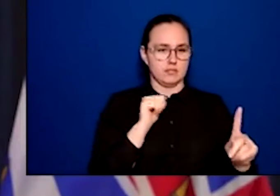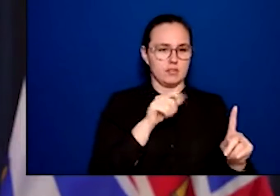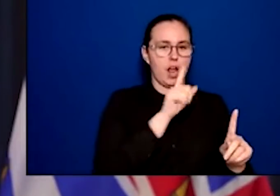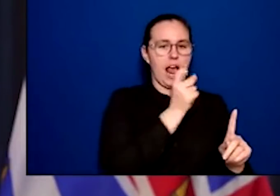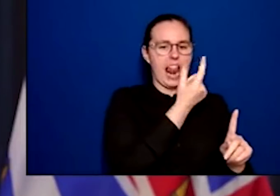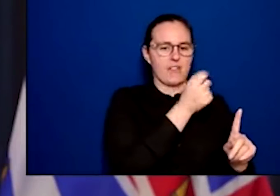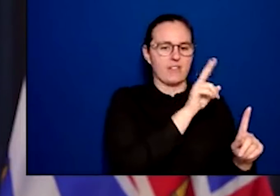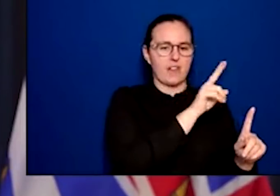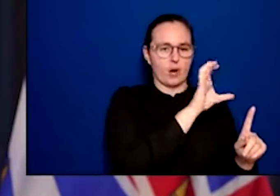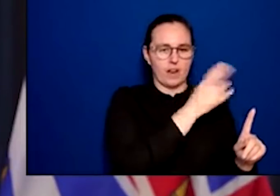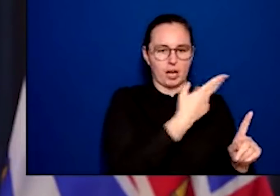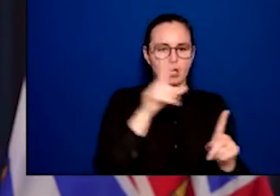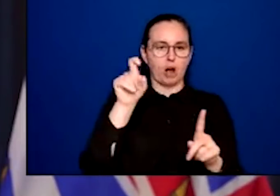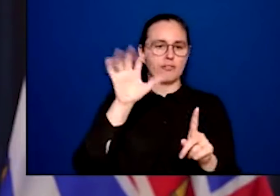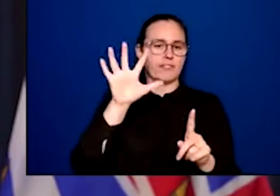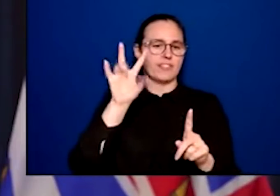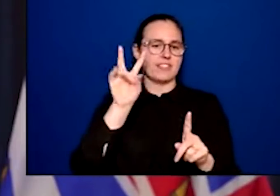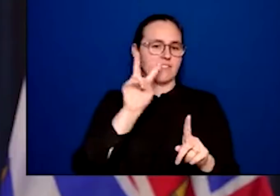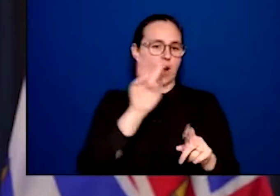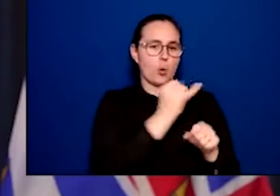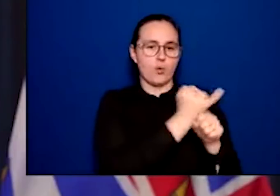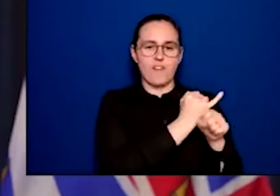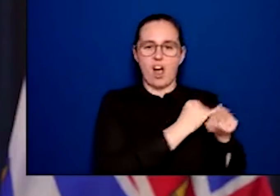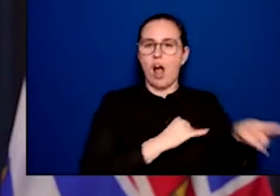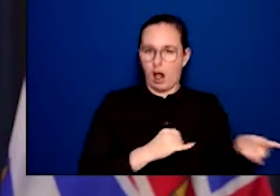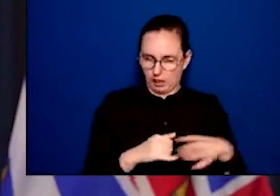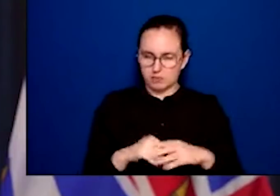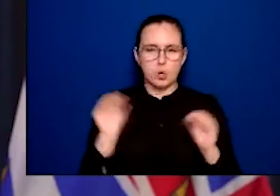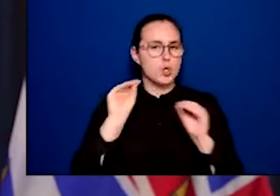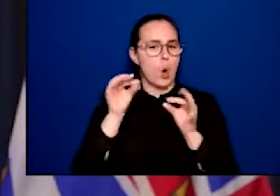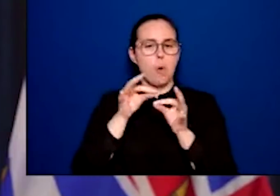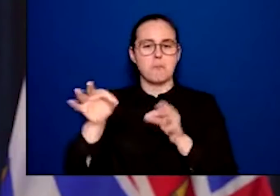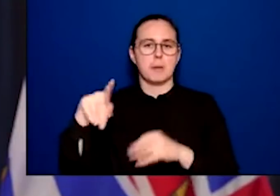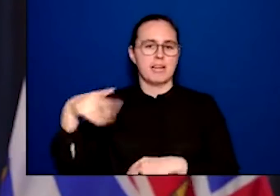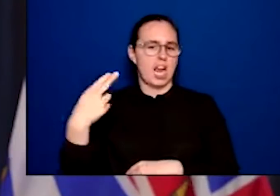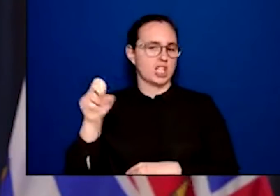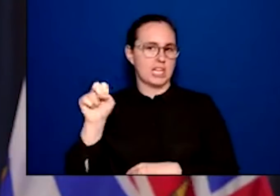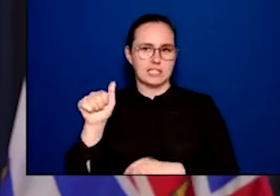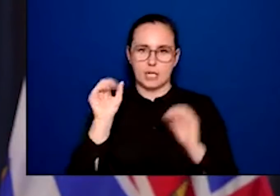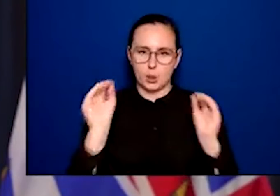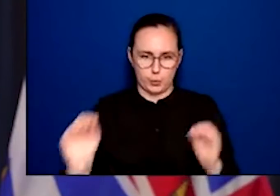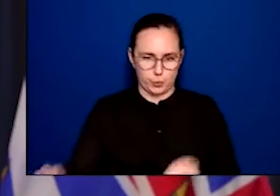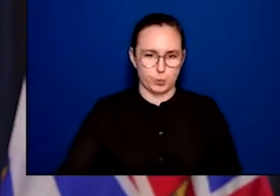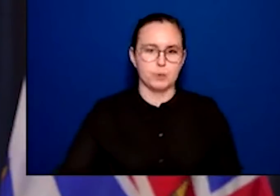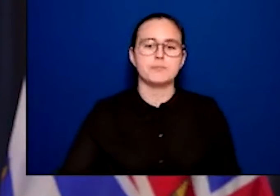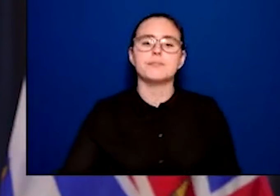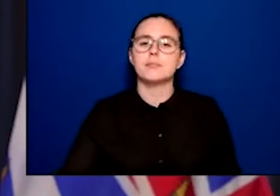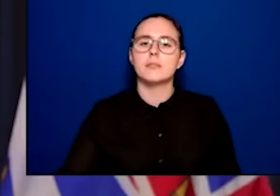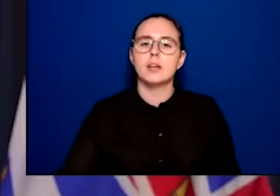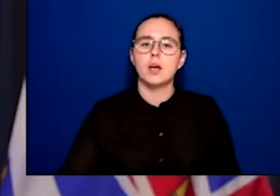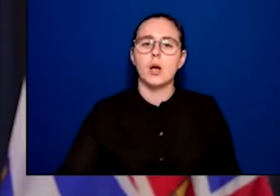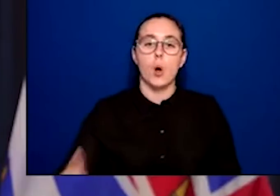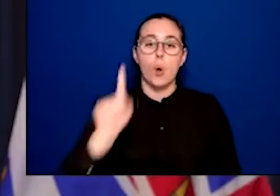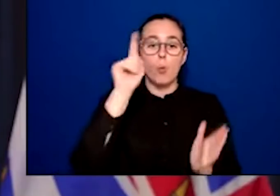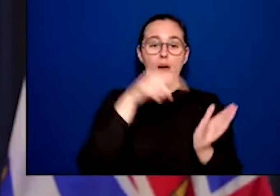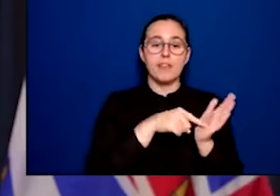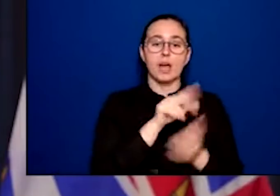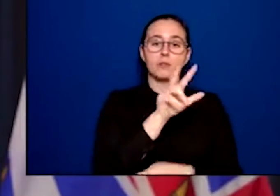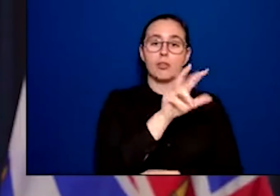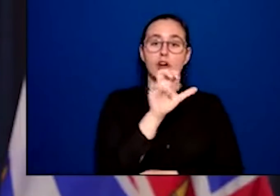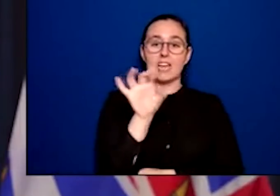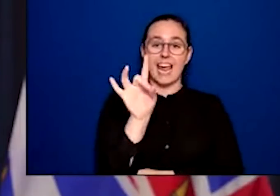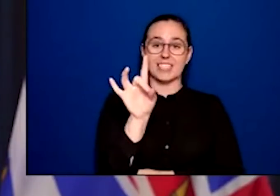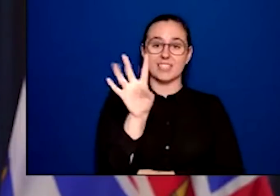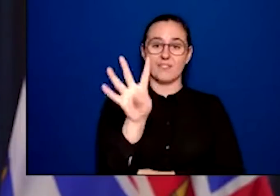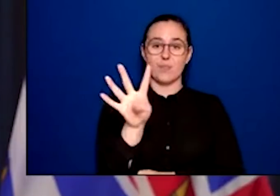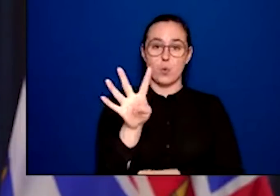From September 5th to October 2nd, cumulatively, there have been 1,384 surgical postponements. That